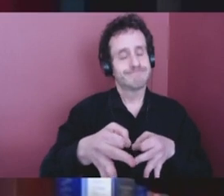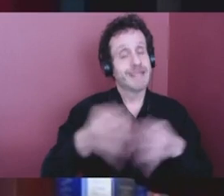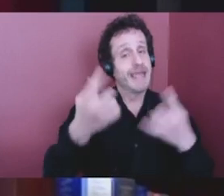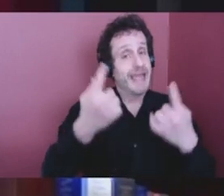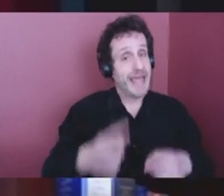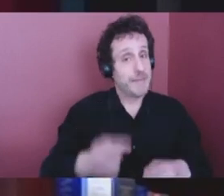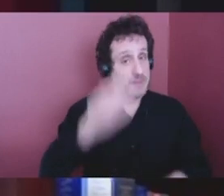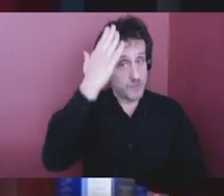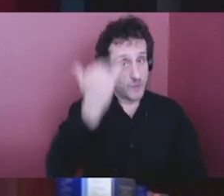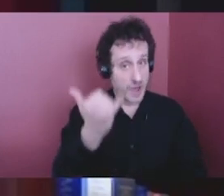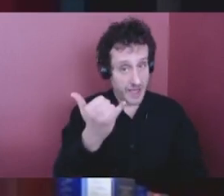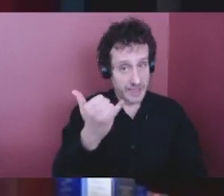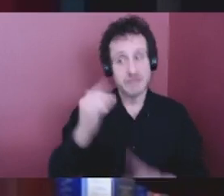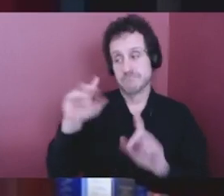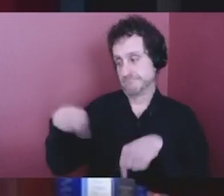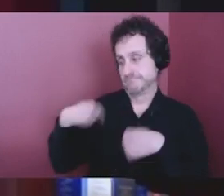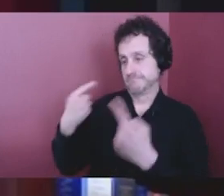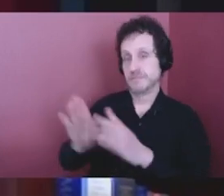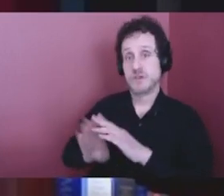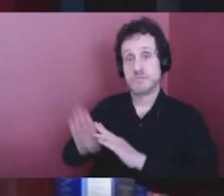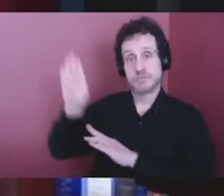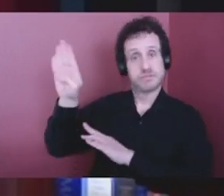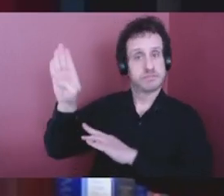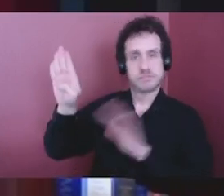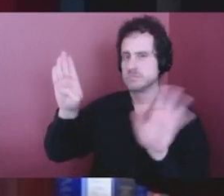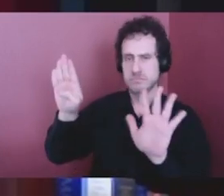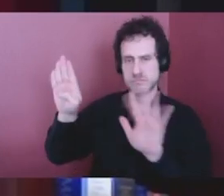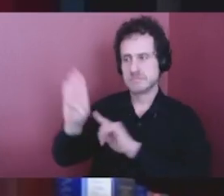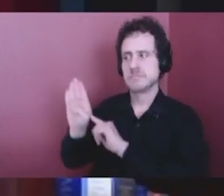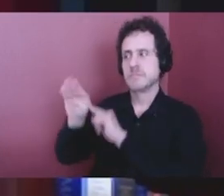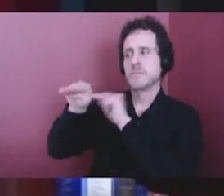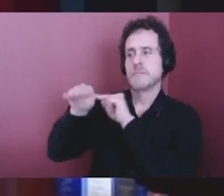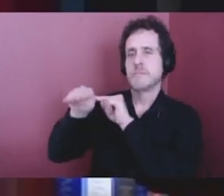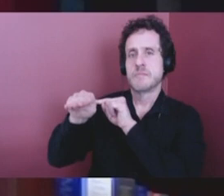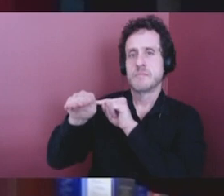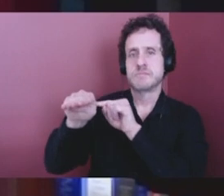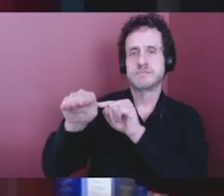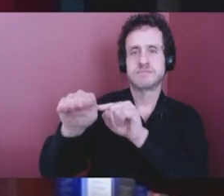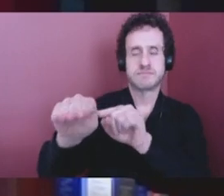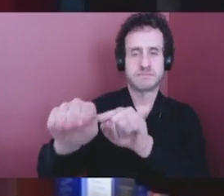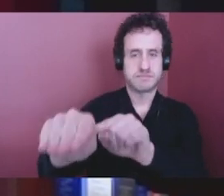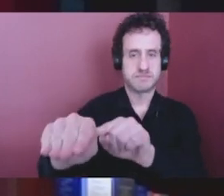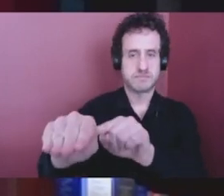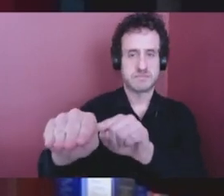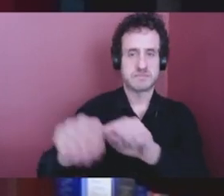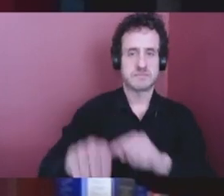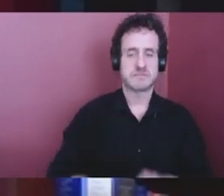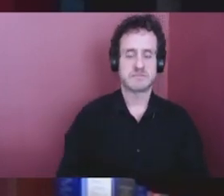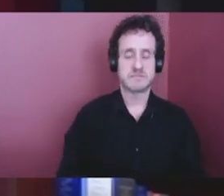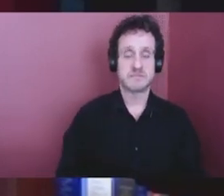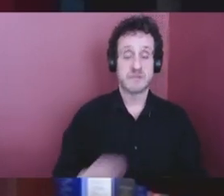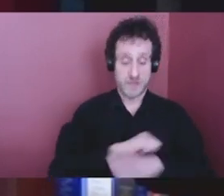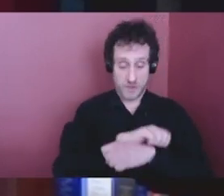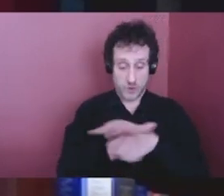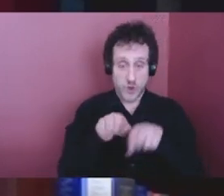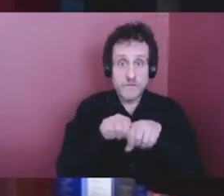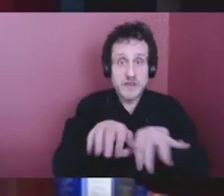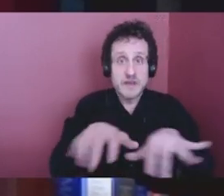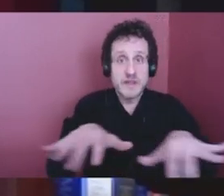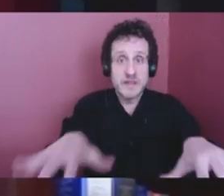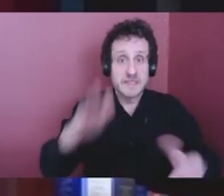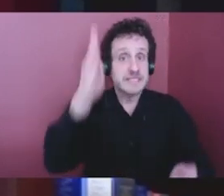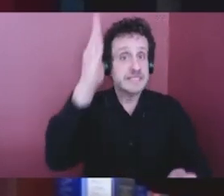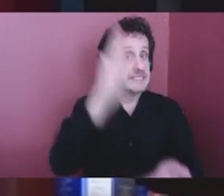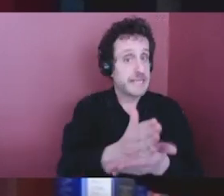of flattening the curve. Remember that no one can truly stop this virus without a